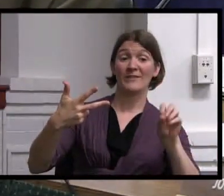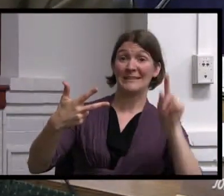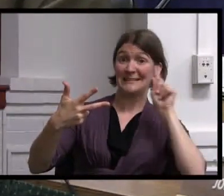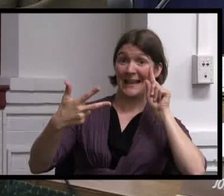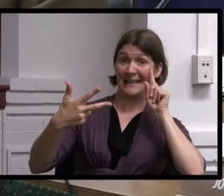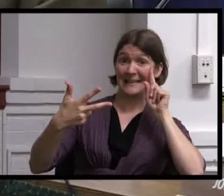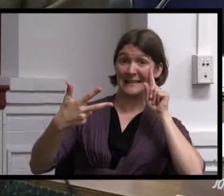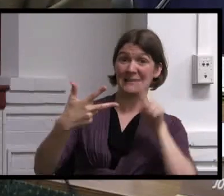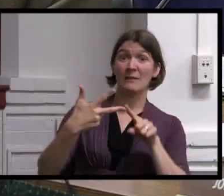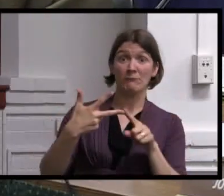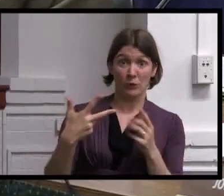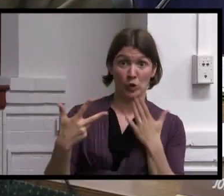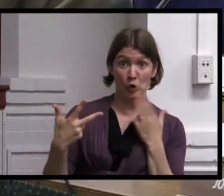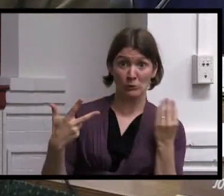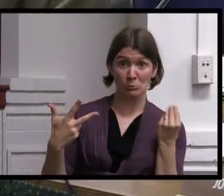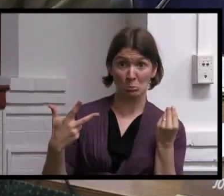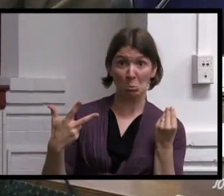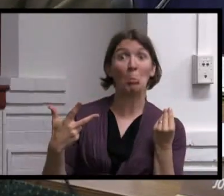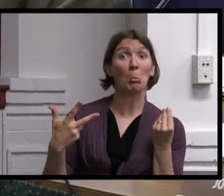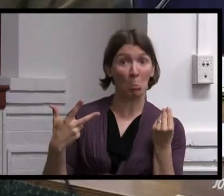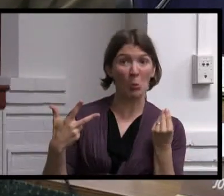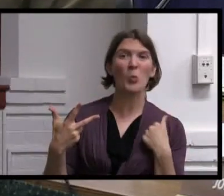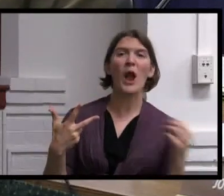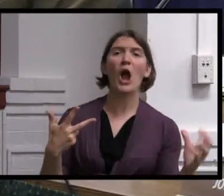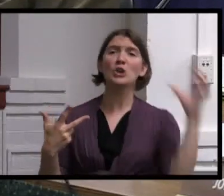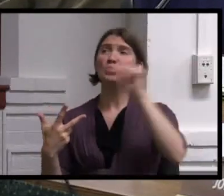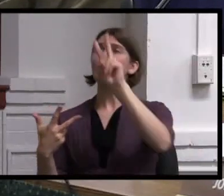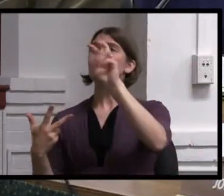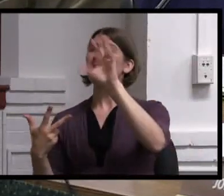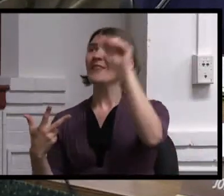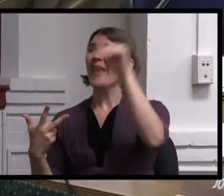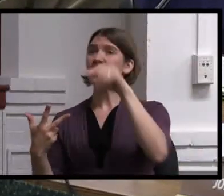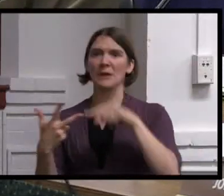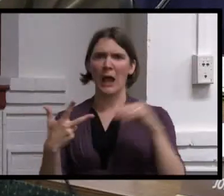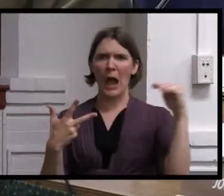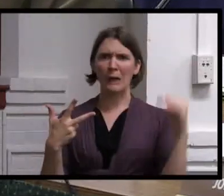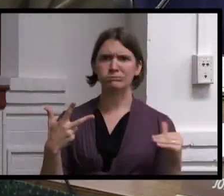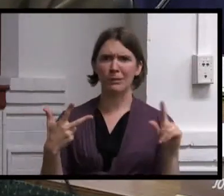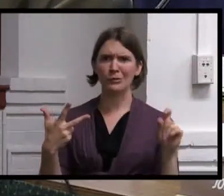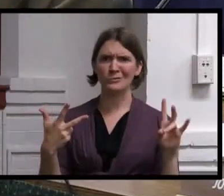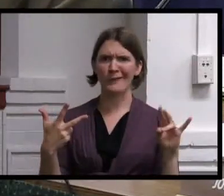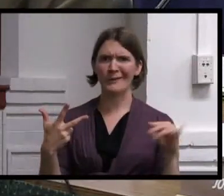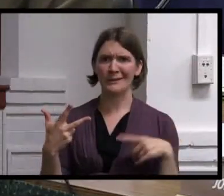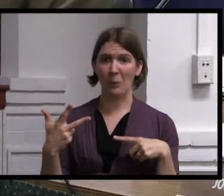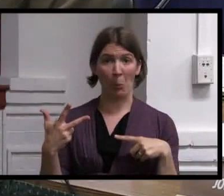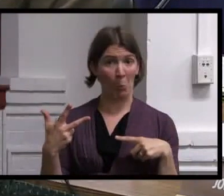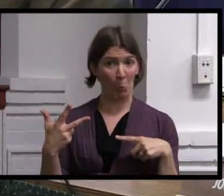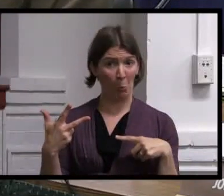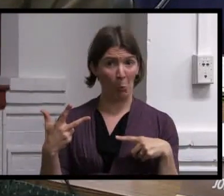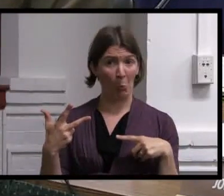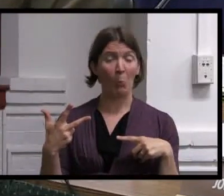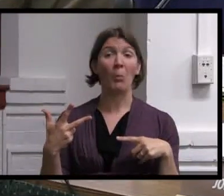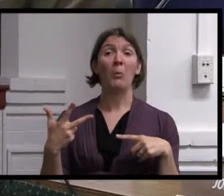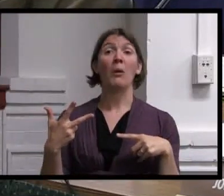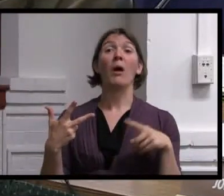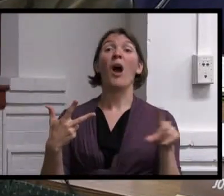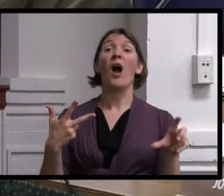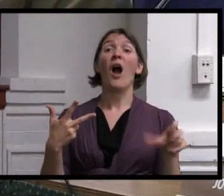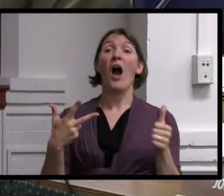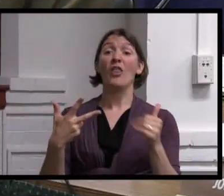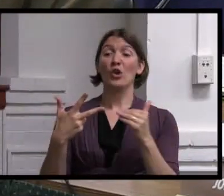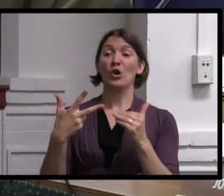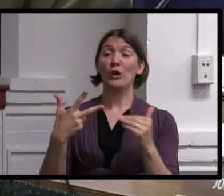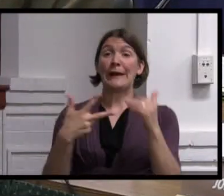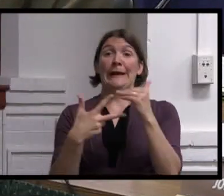$146,178.50. That's a really good price. We had estimated $250,000 for this work. And in fact, one of the three bids came in